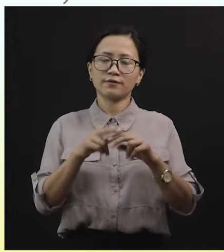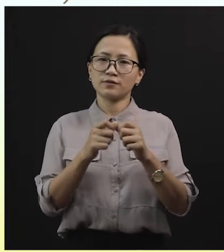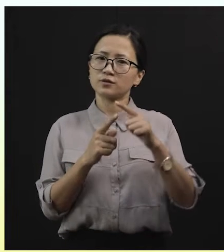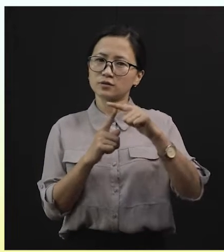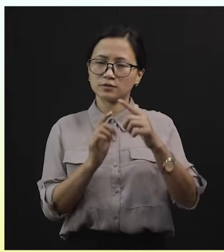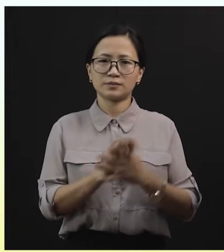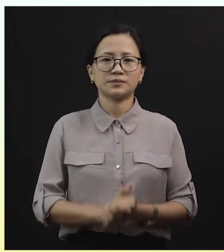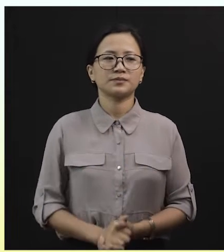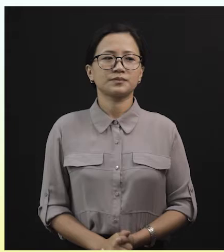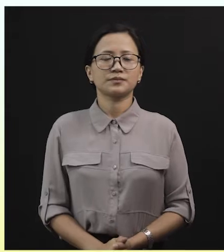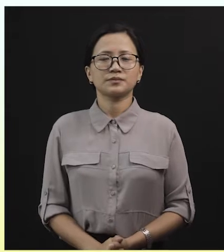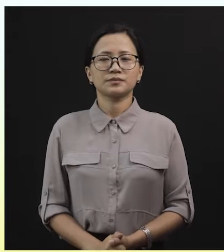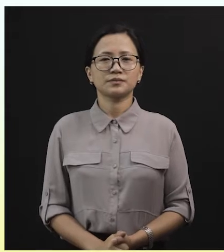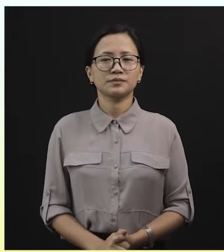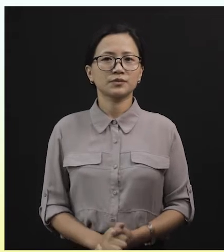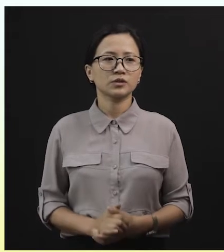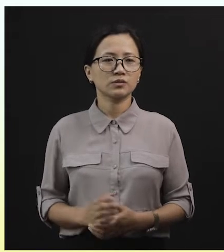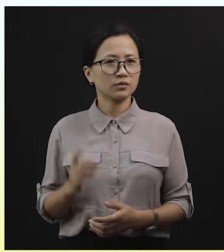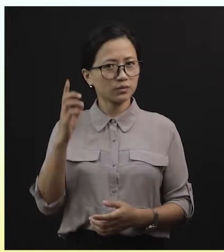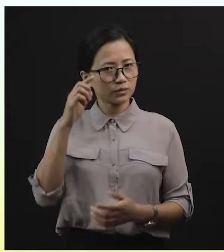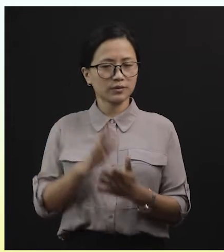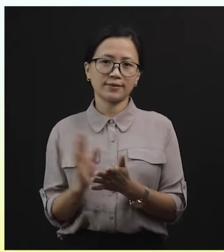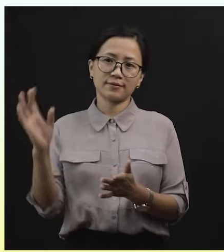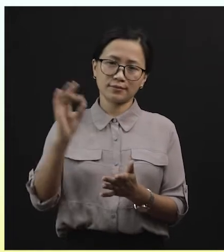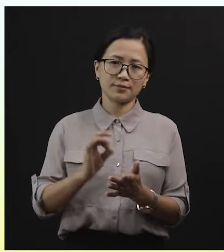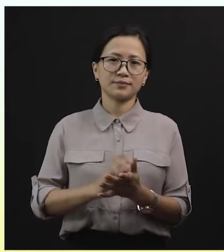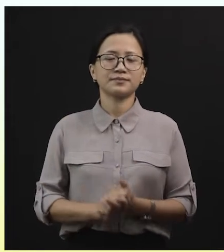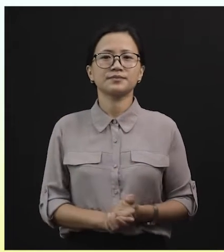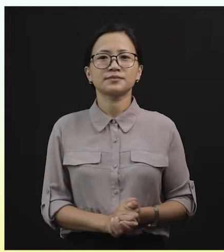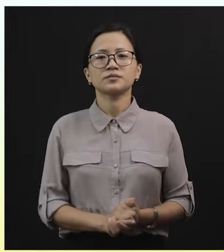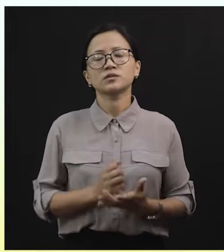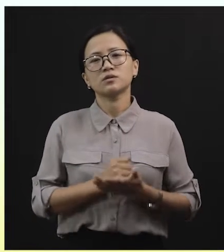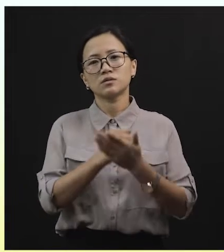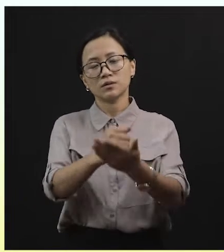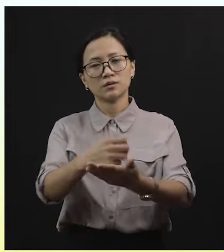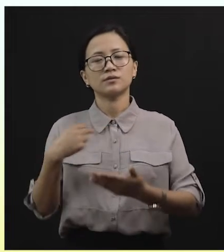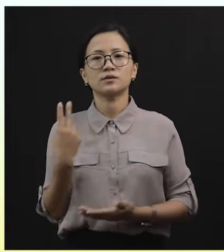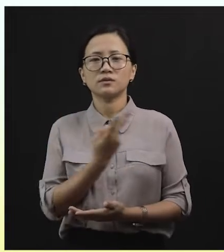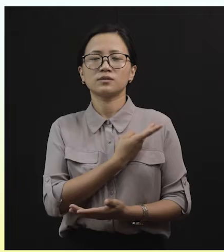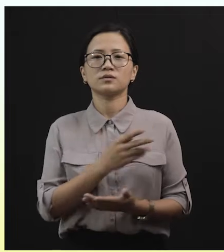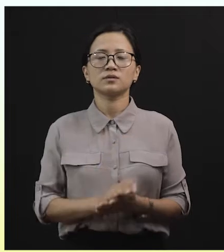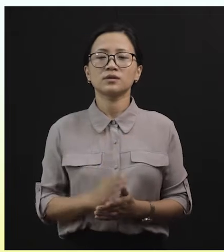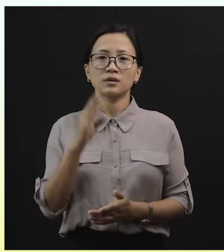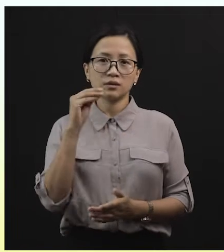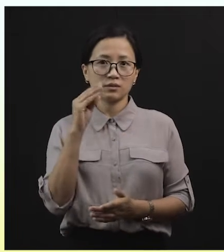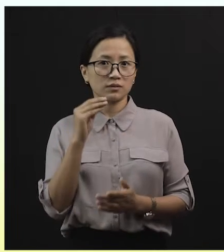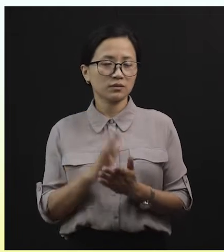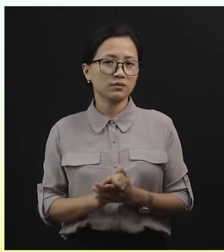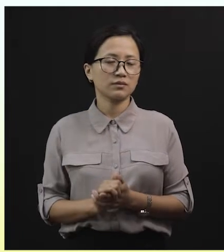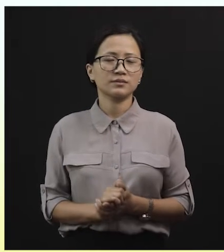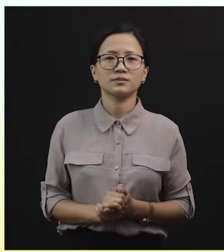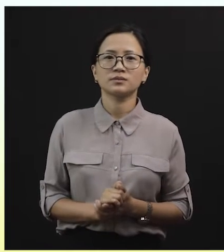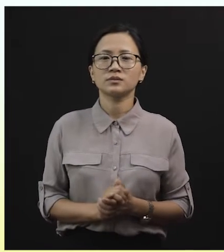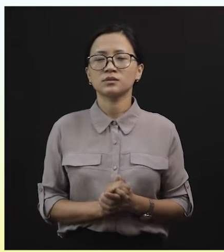Alright students, can we all recite the poem once more so that it will help us to speak, to